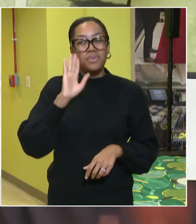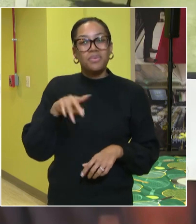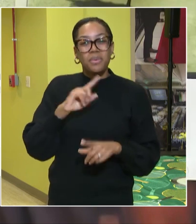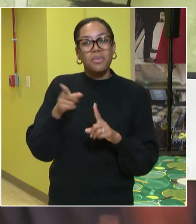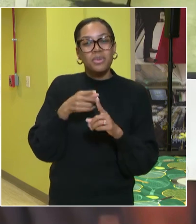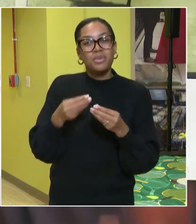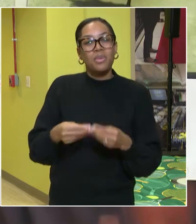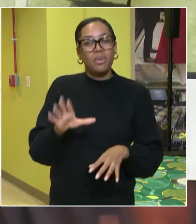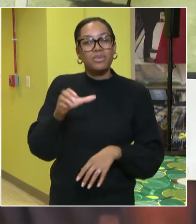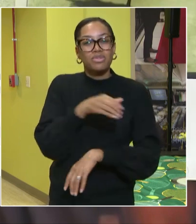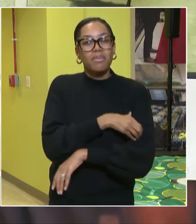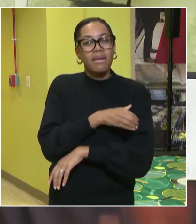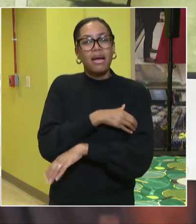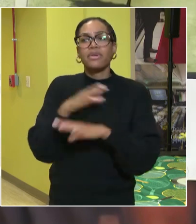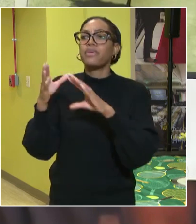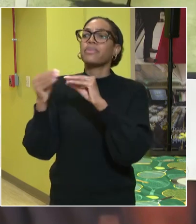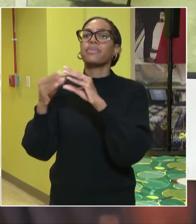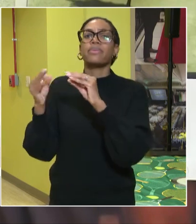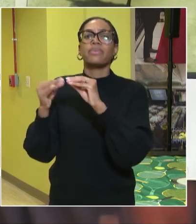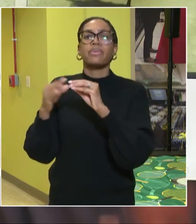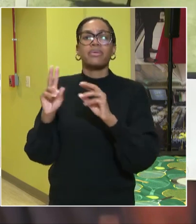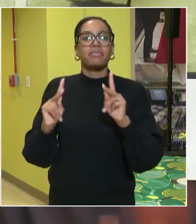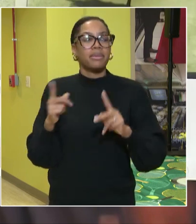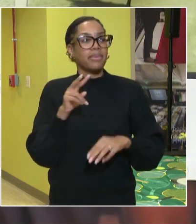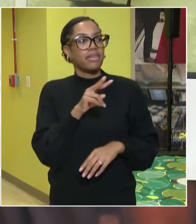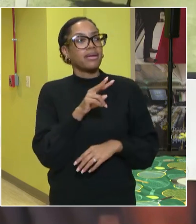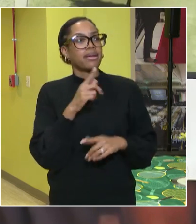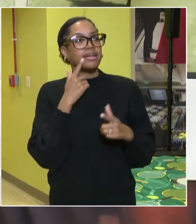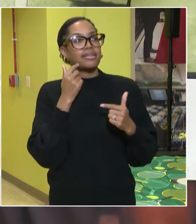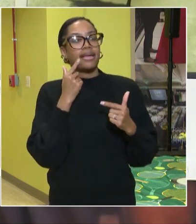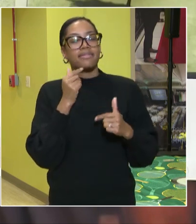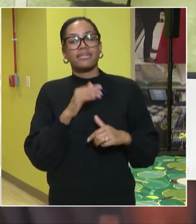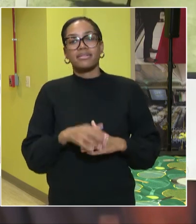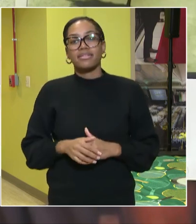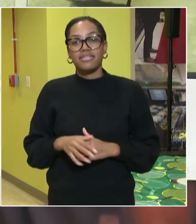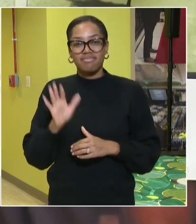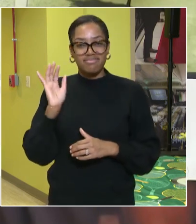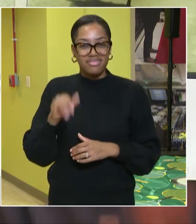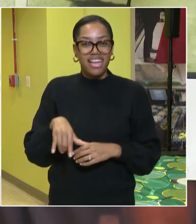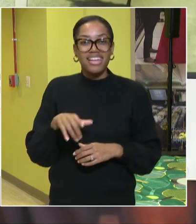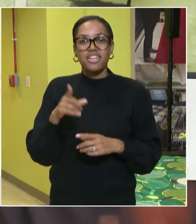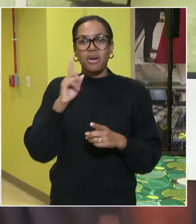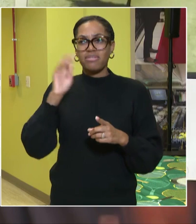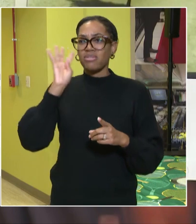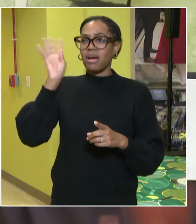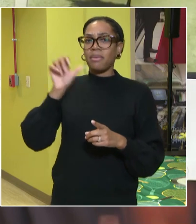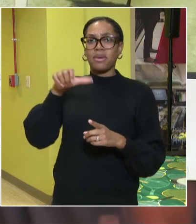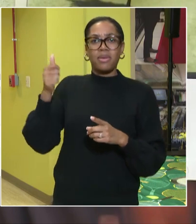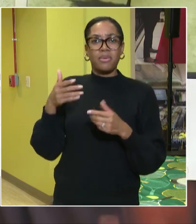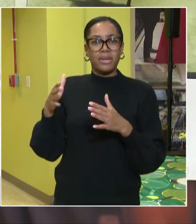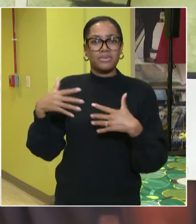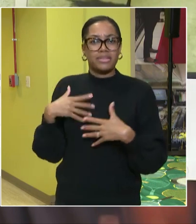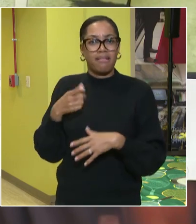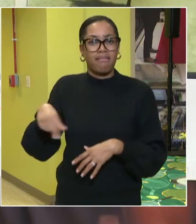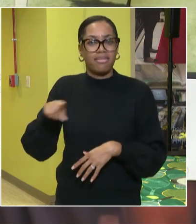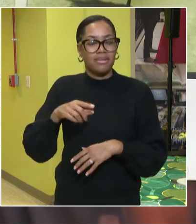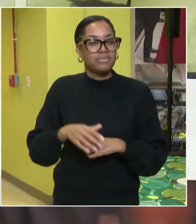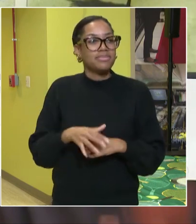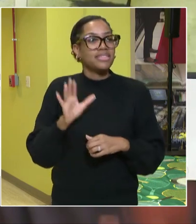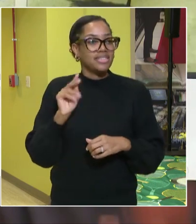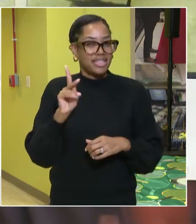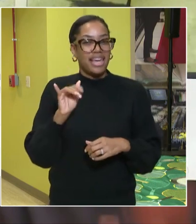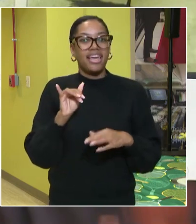power, when you're saying horrible things to people and they're just looking at you laughing? You got to come up with something else. That's Kayla.